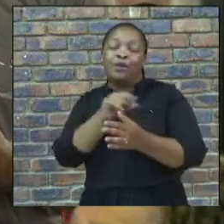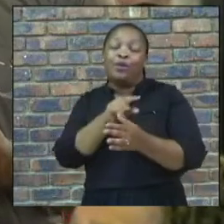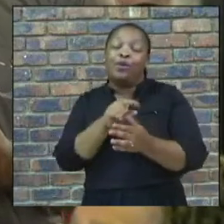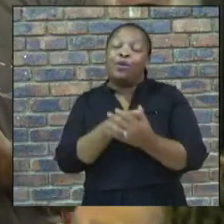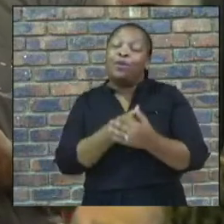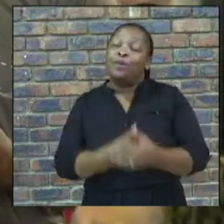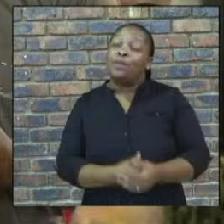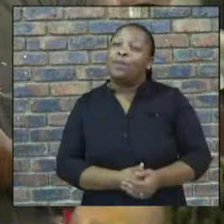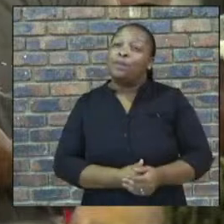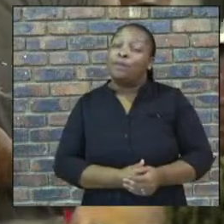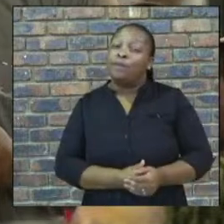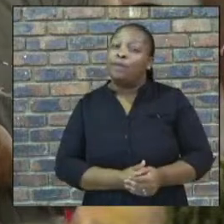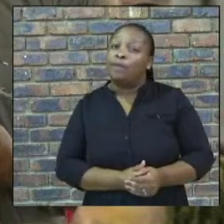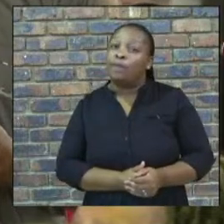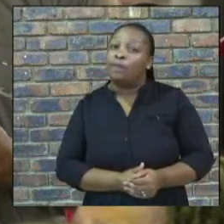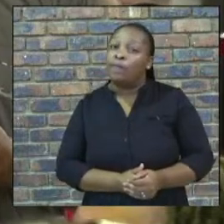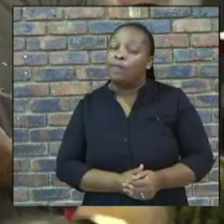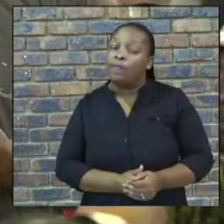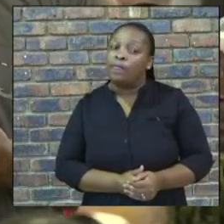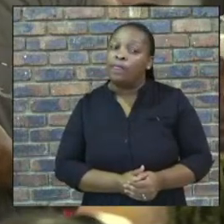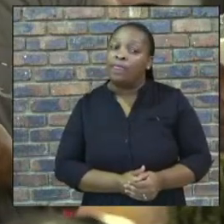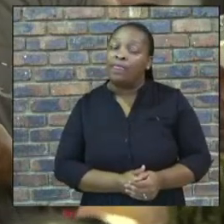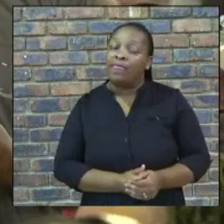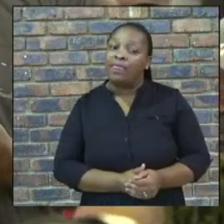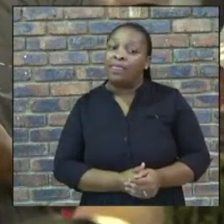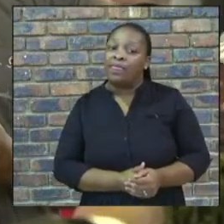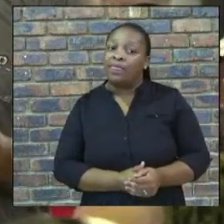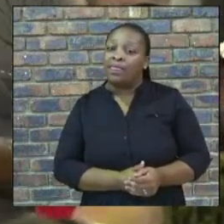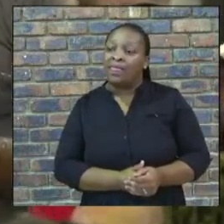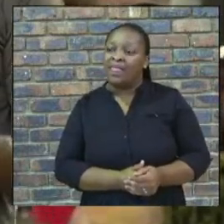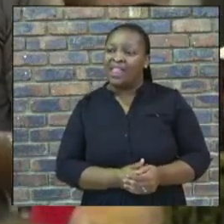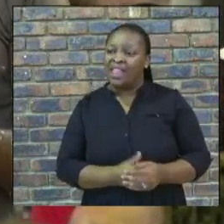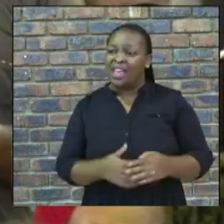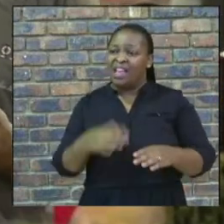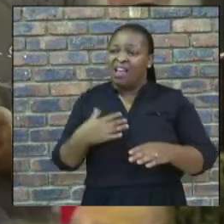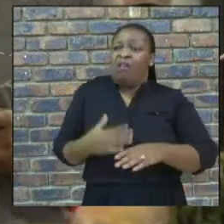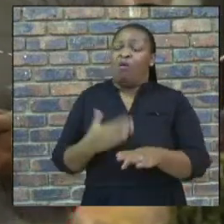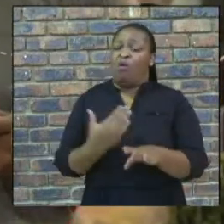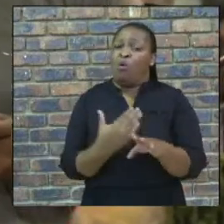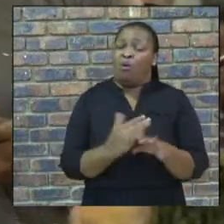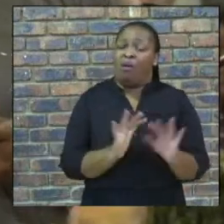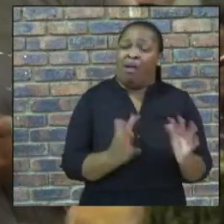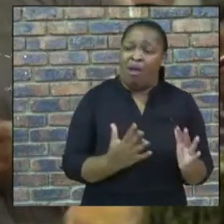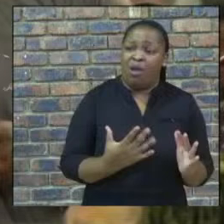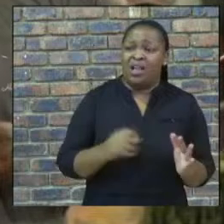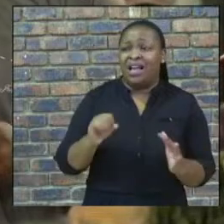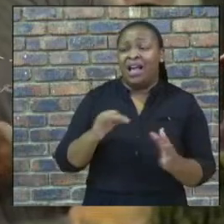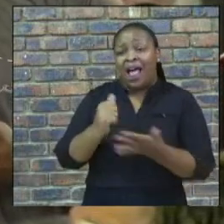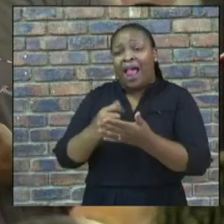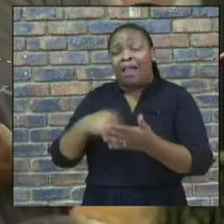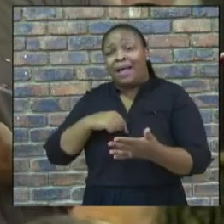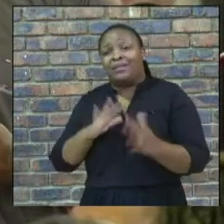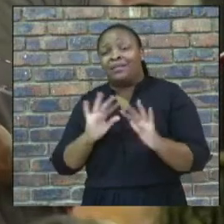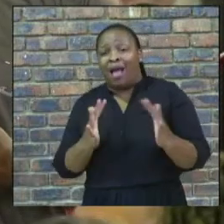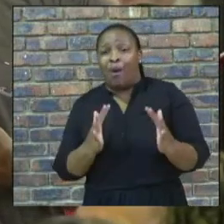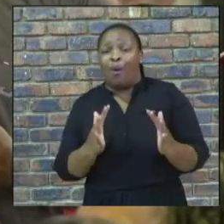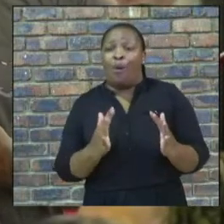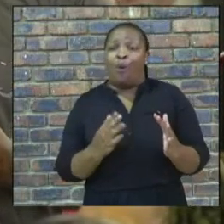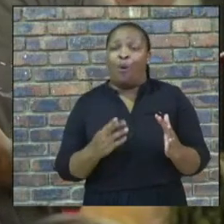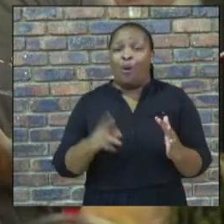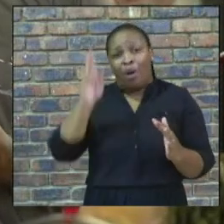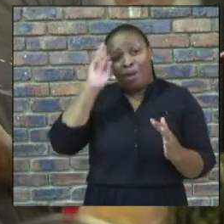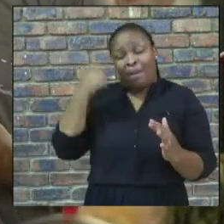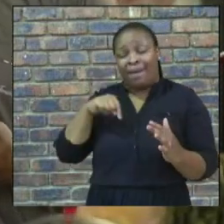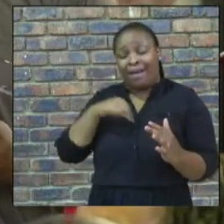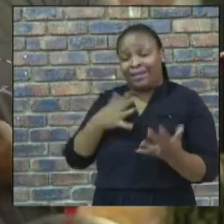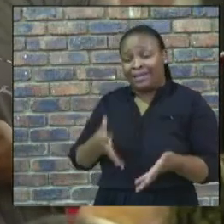triple BEE ike yasebenzela singabantu abansundu. Then kulandele mining charter. Unfortunately,